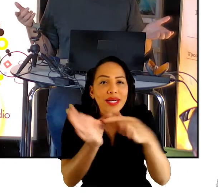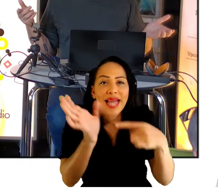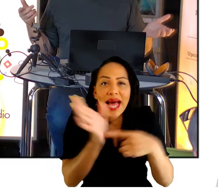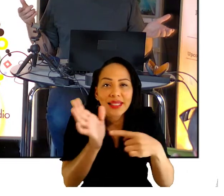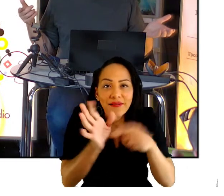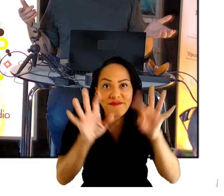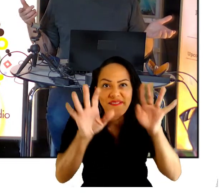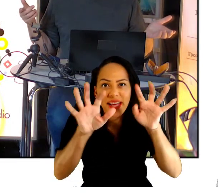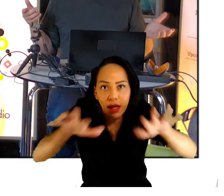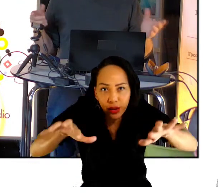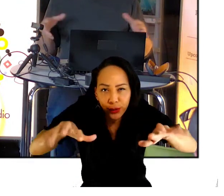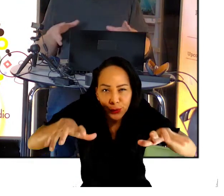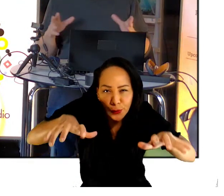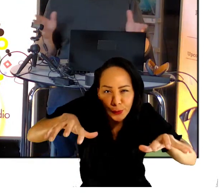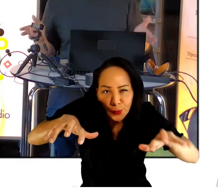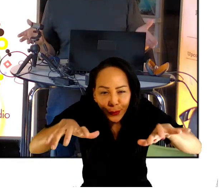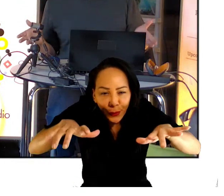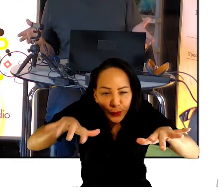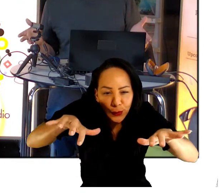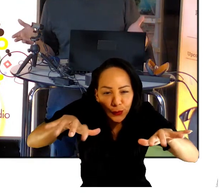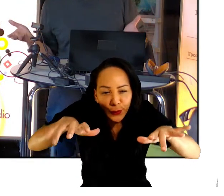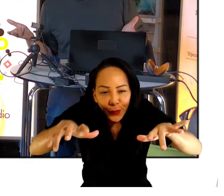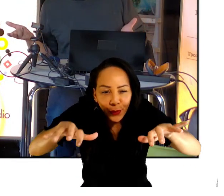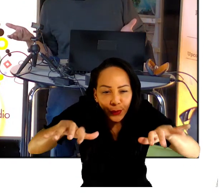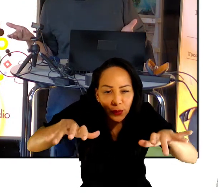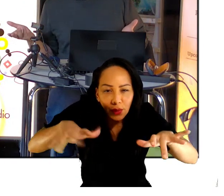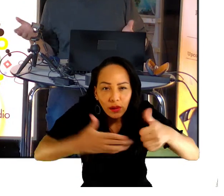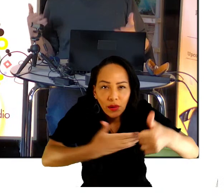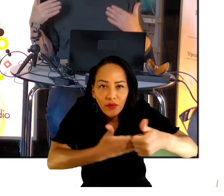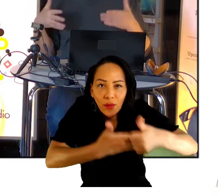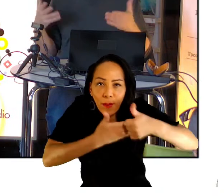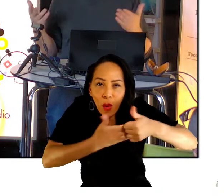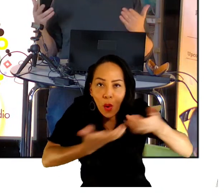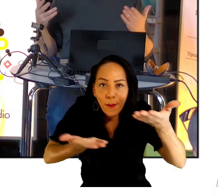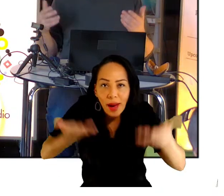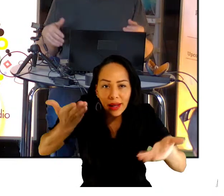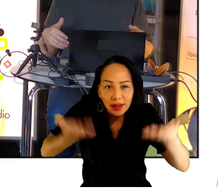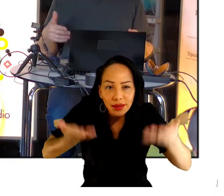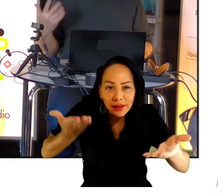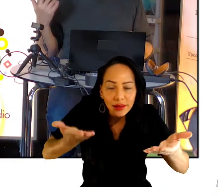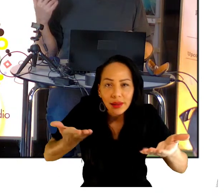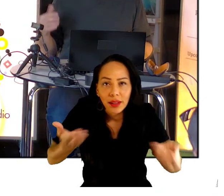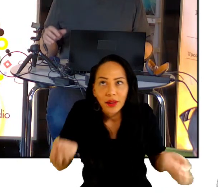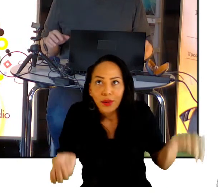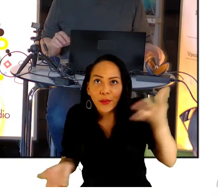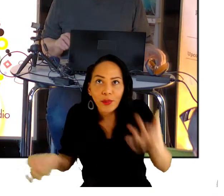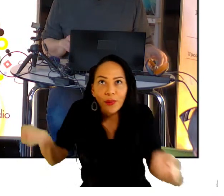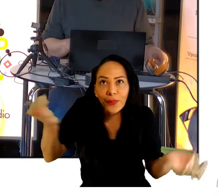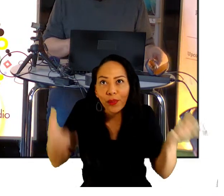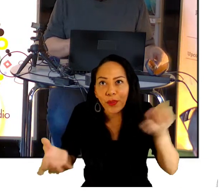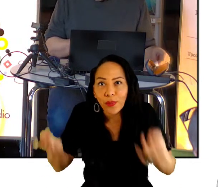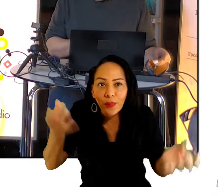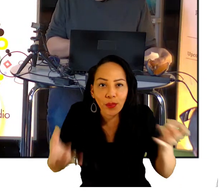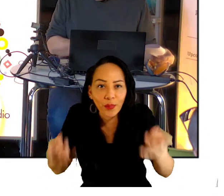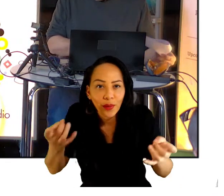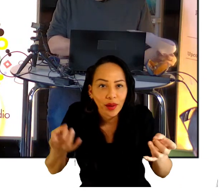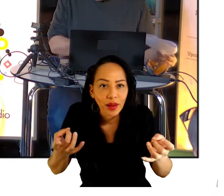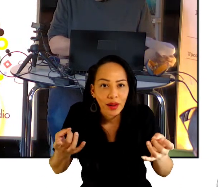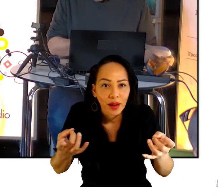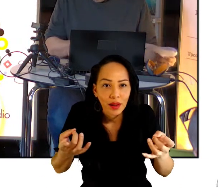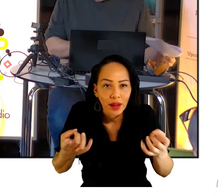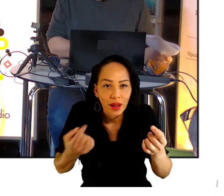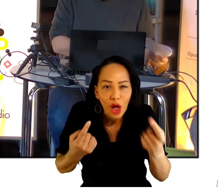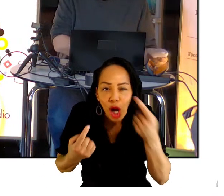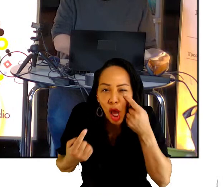body, or the way the hand just starts catching a juggling club, the things we can't see with the naked eye. So here's a very